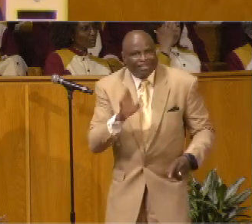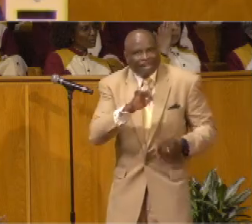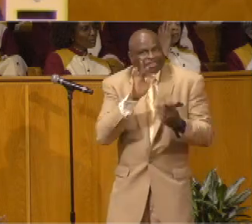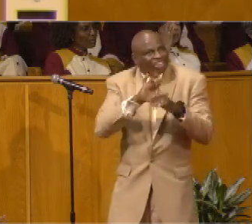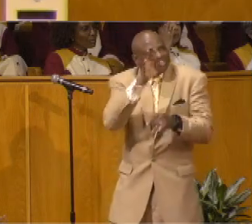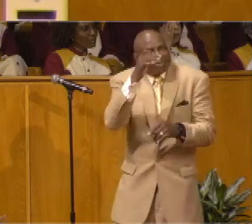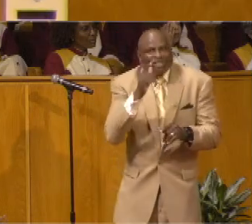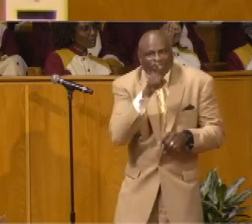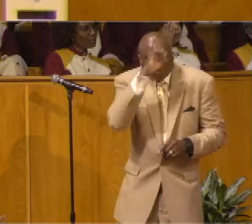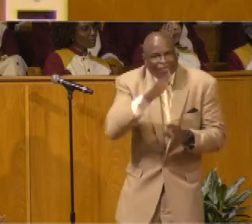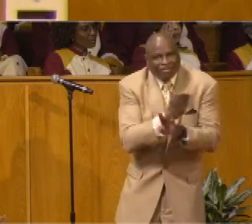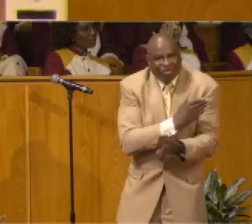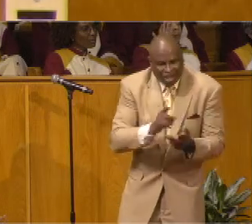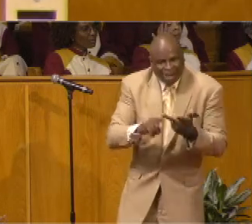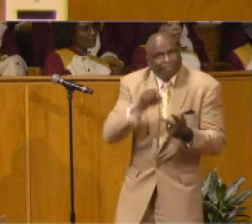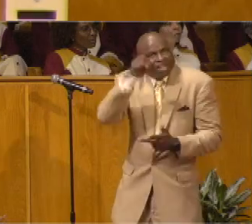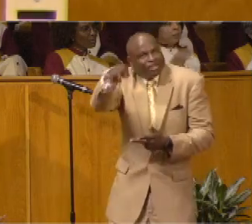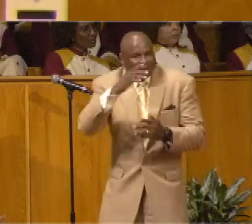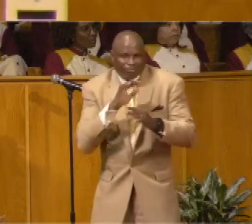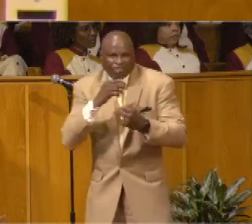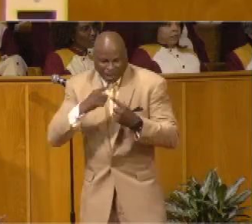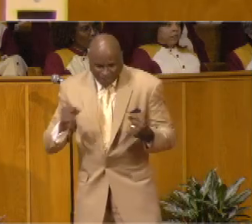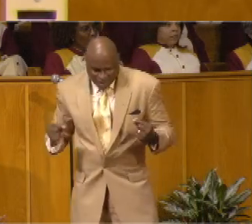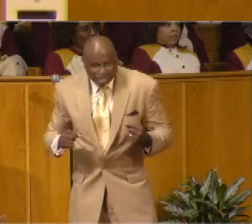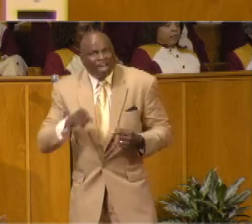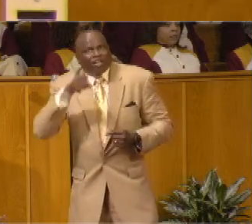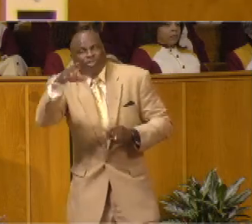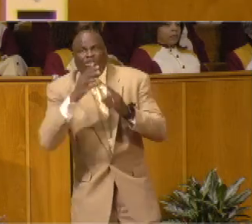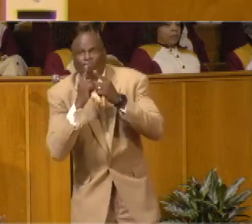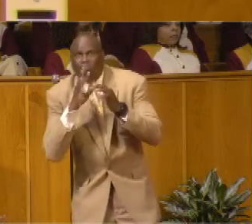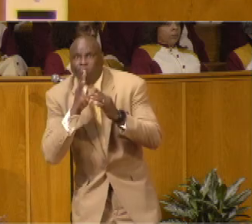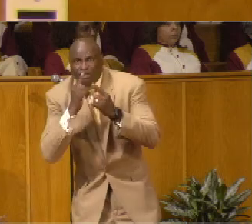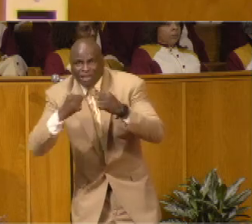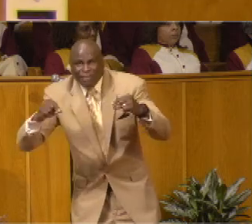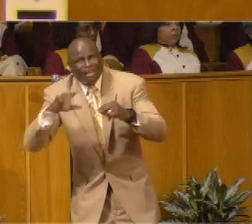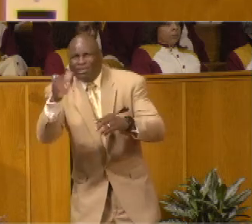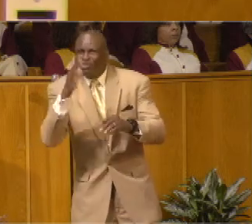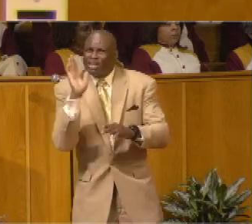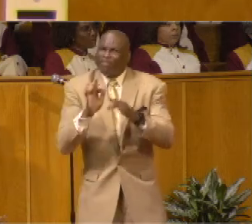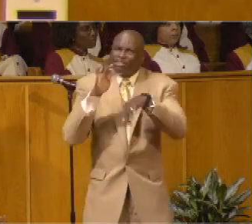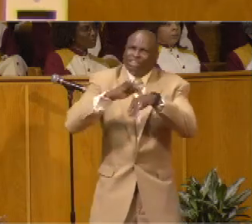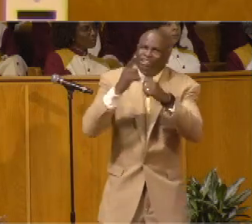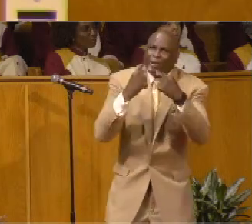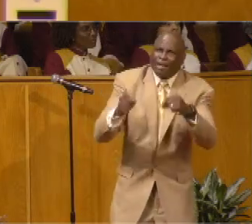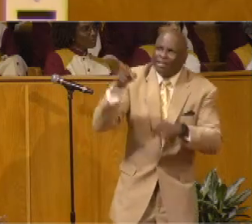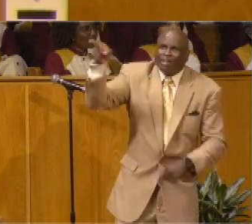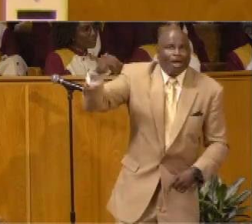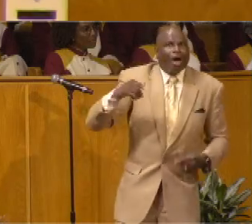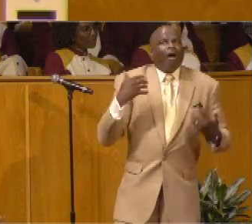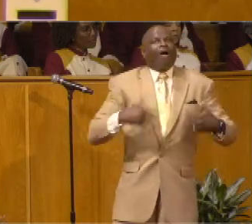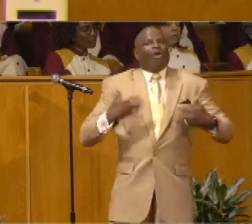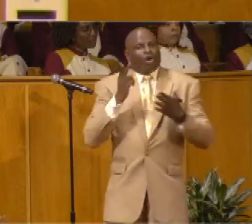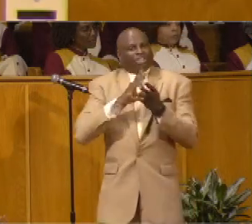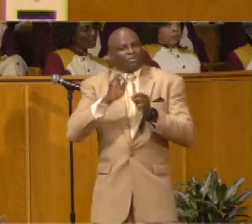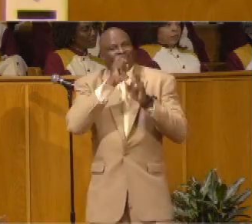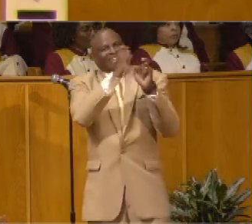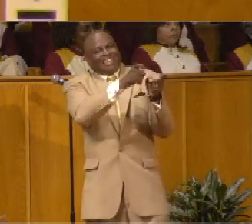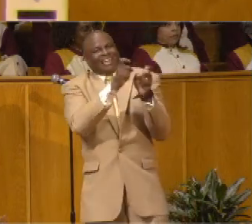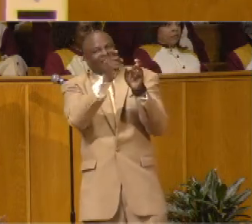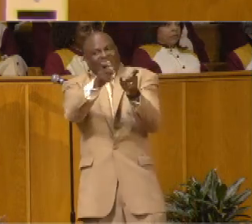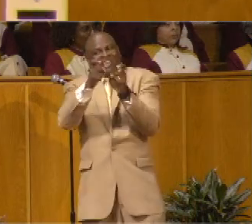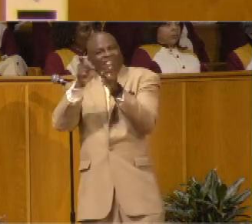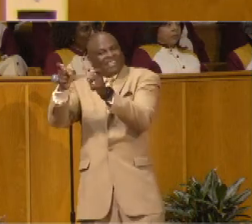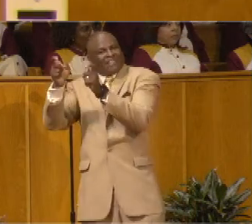German? How can someone who's never studied Japanese speak Japanese? Because the Holy Spirit has enabled them to speak